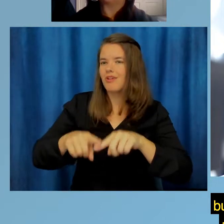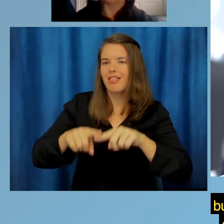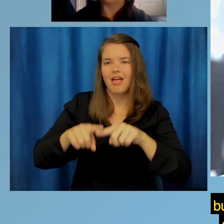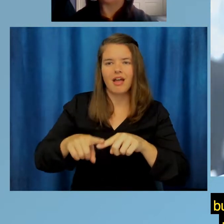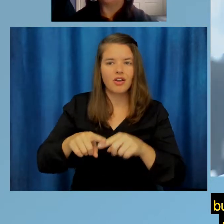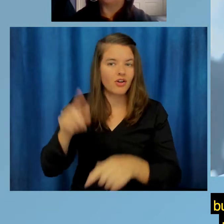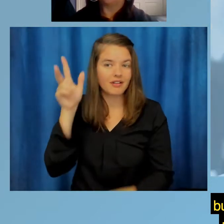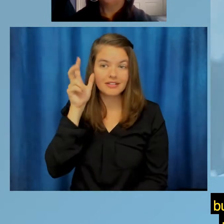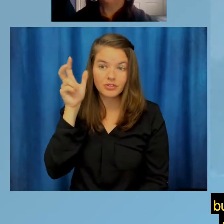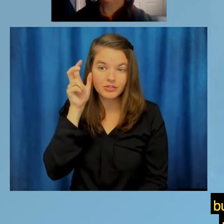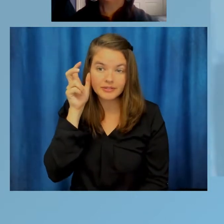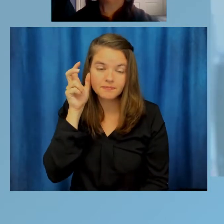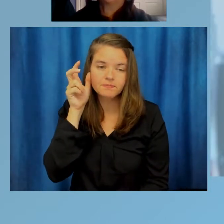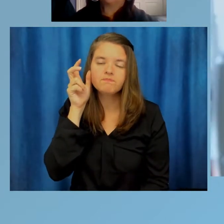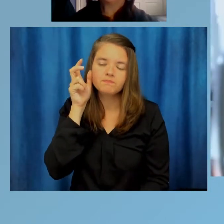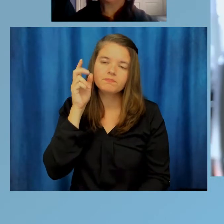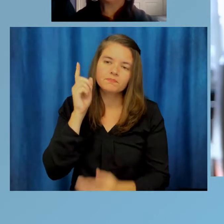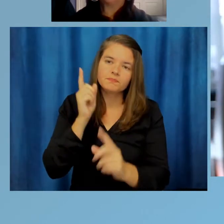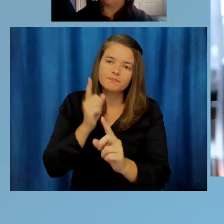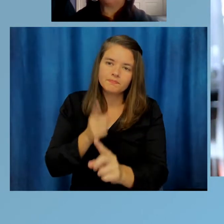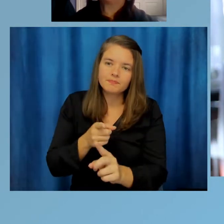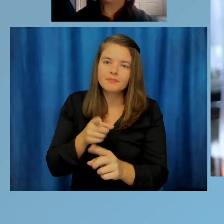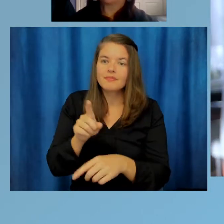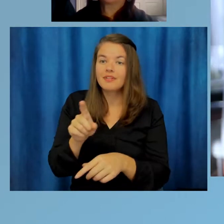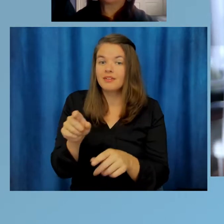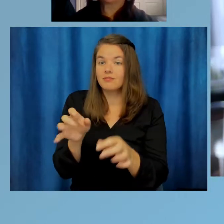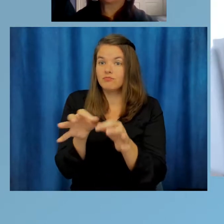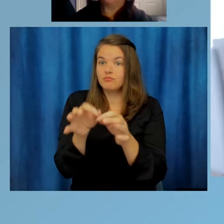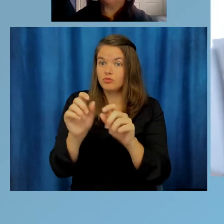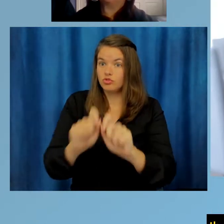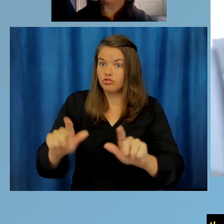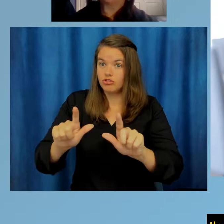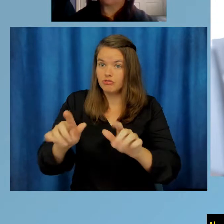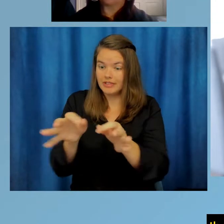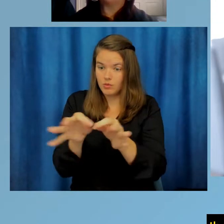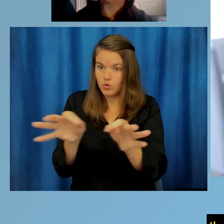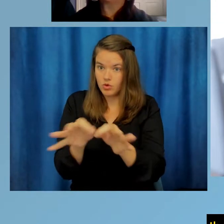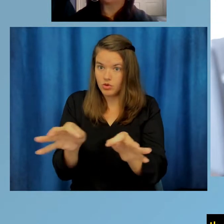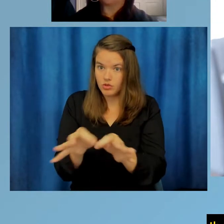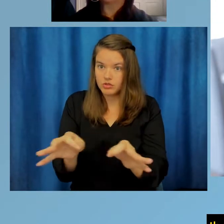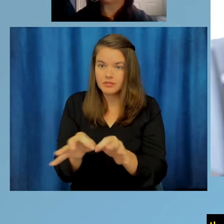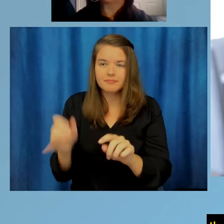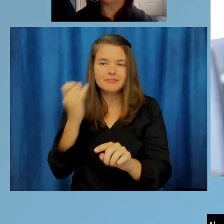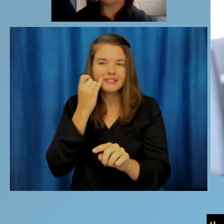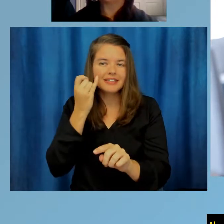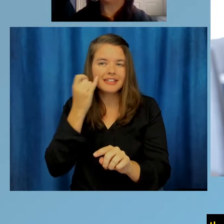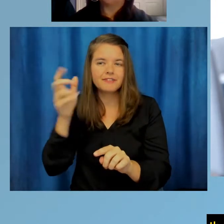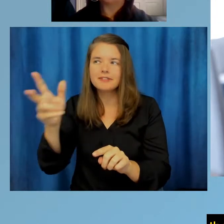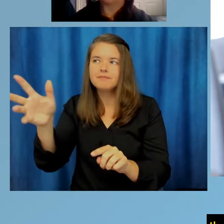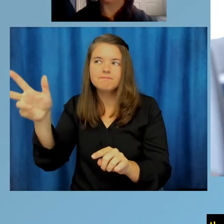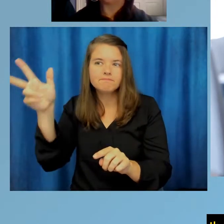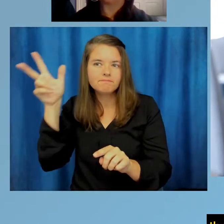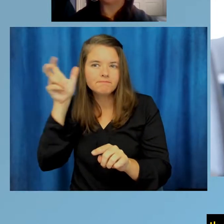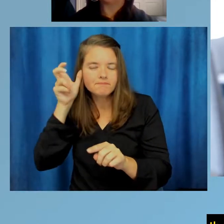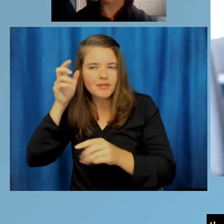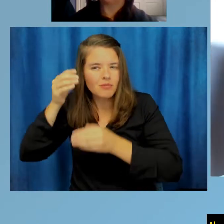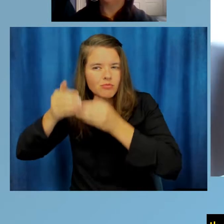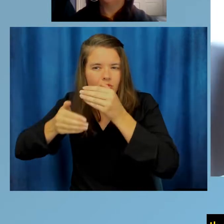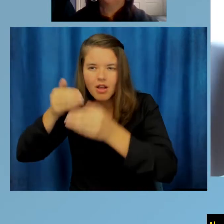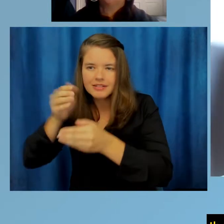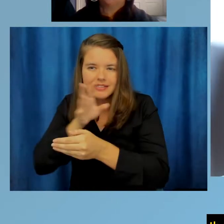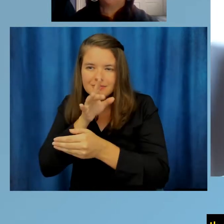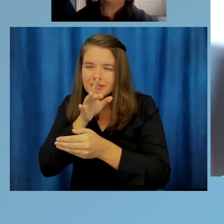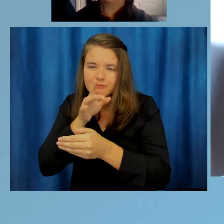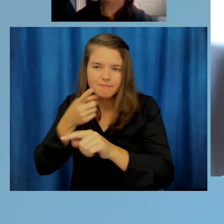what they're hearing. So basically they have the words on the screen if they're not able to process the speech that they're listening